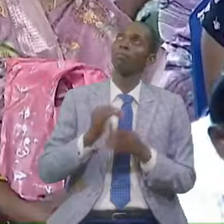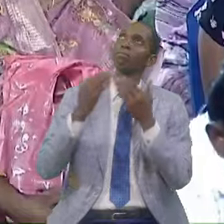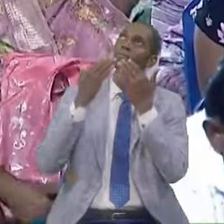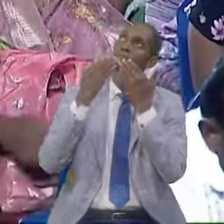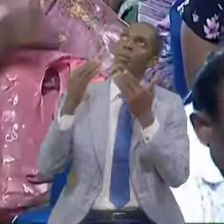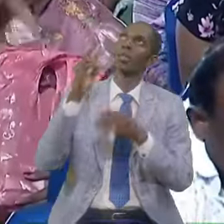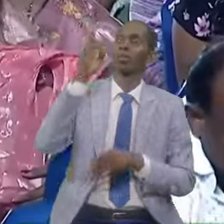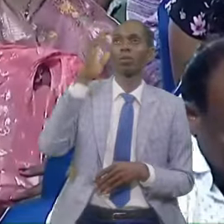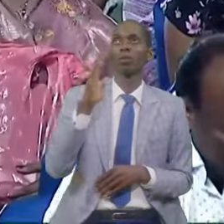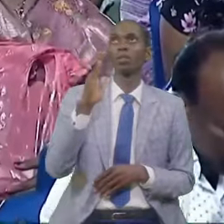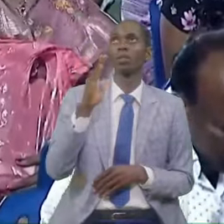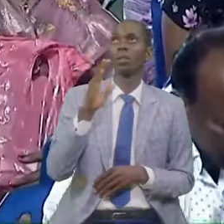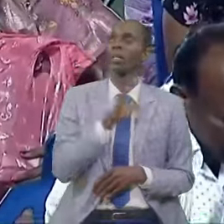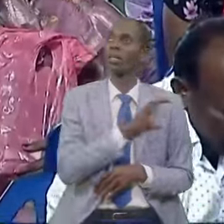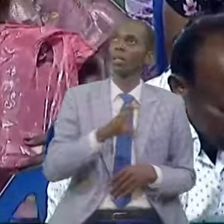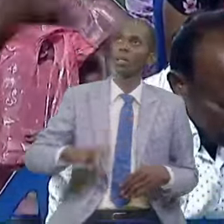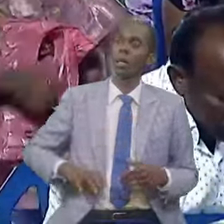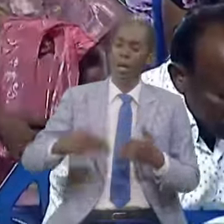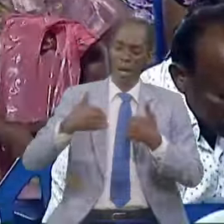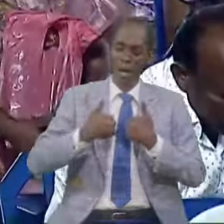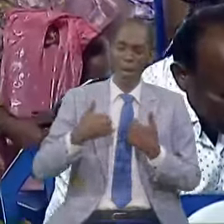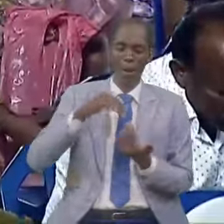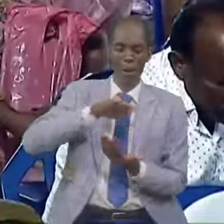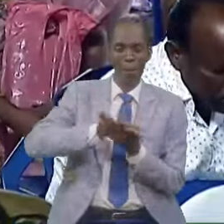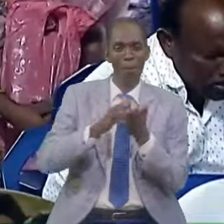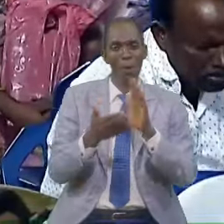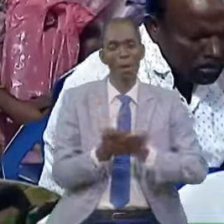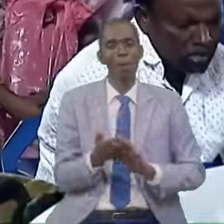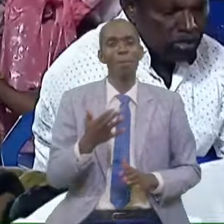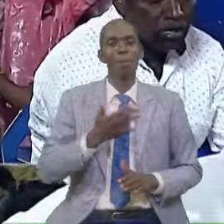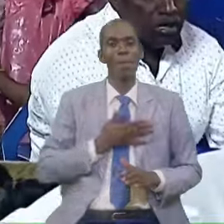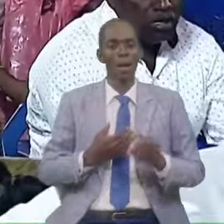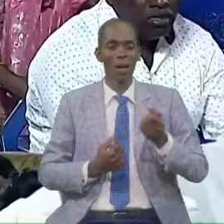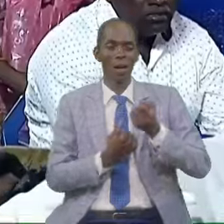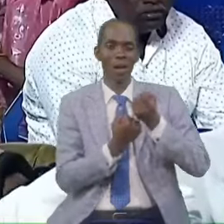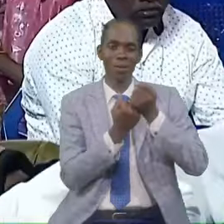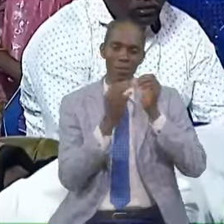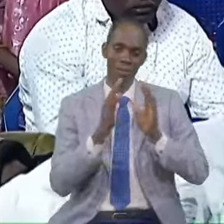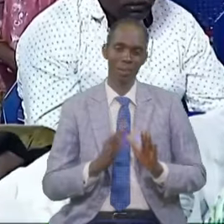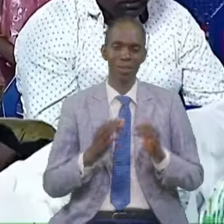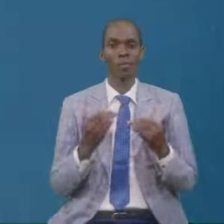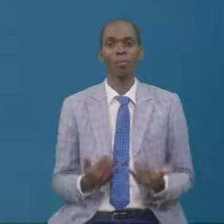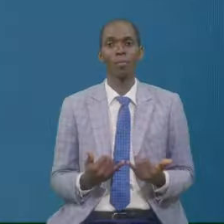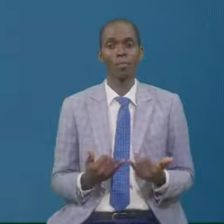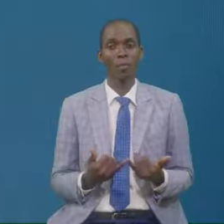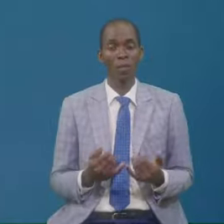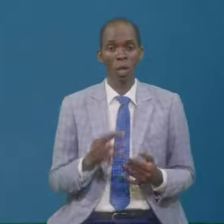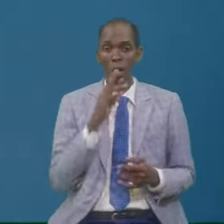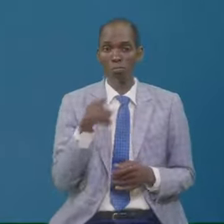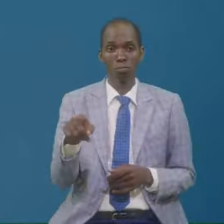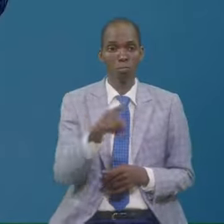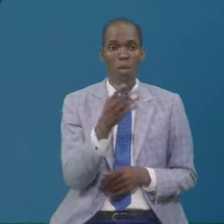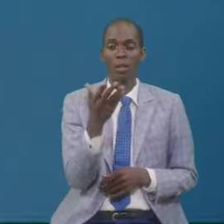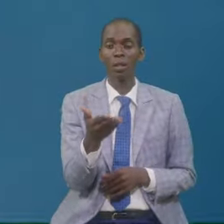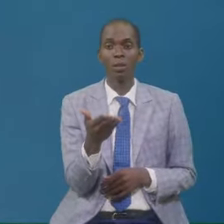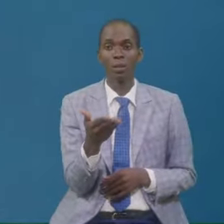Christ has become my advocate. Aithe Christu naaku nyayavadiga unnanduke vandanalu. Meer ekkada unnapadiki